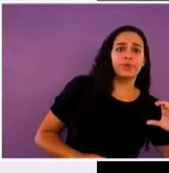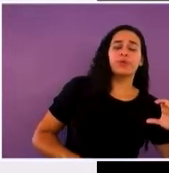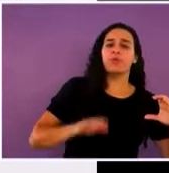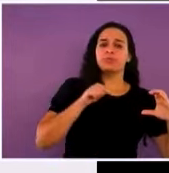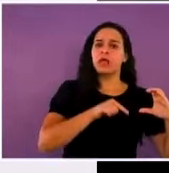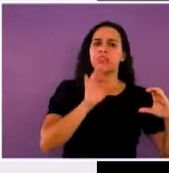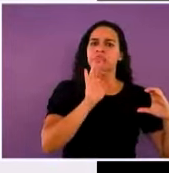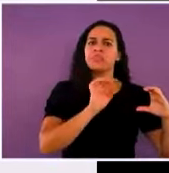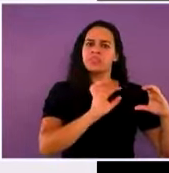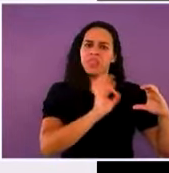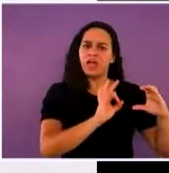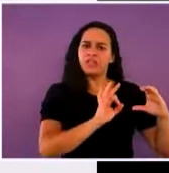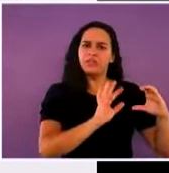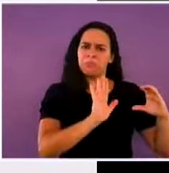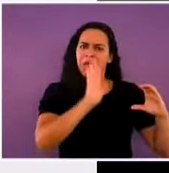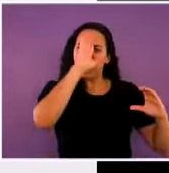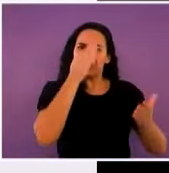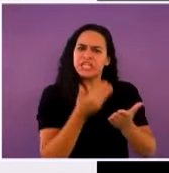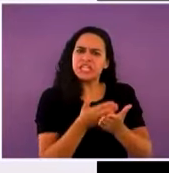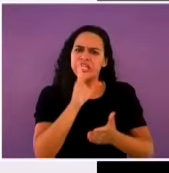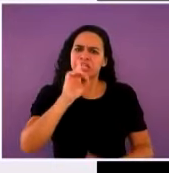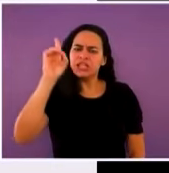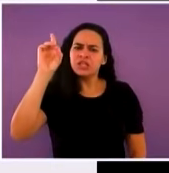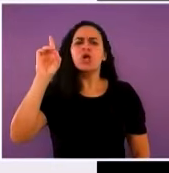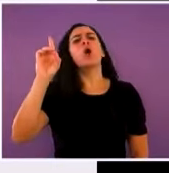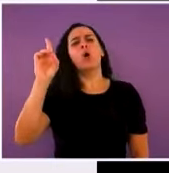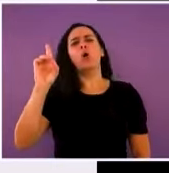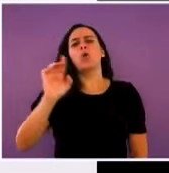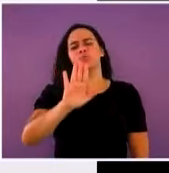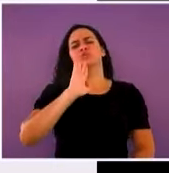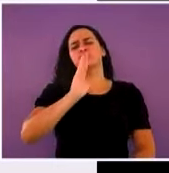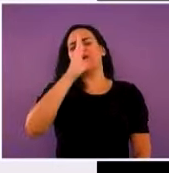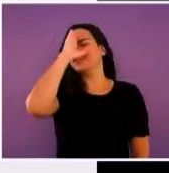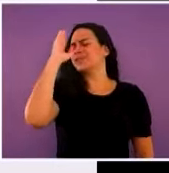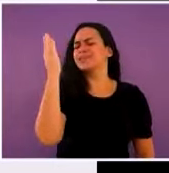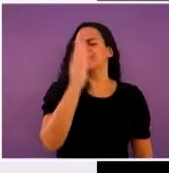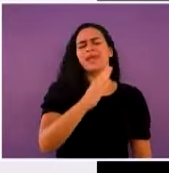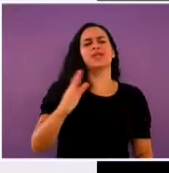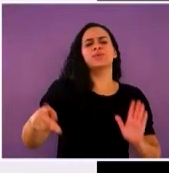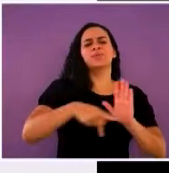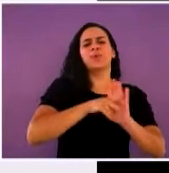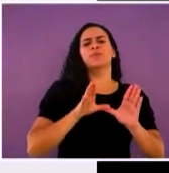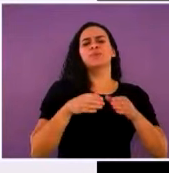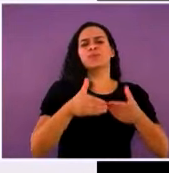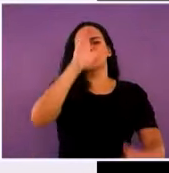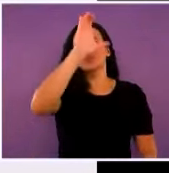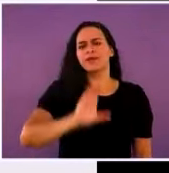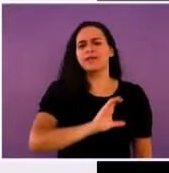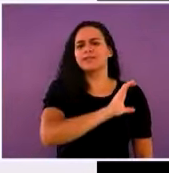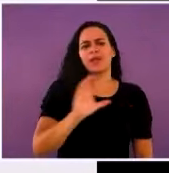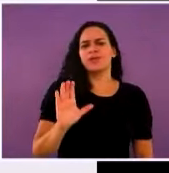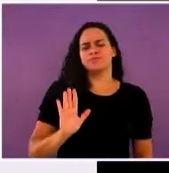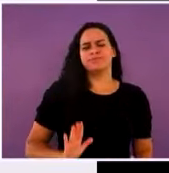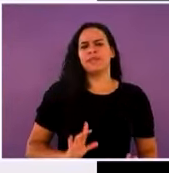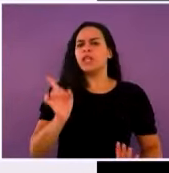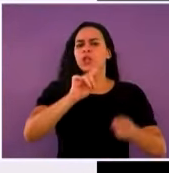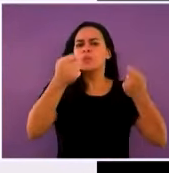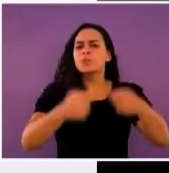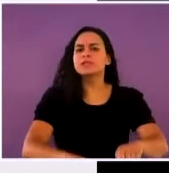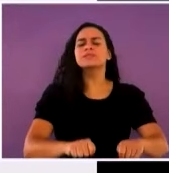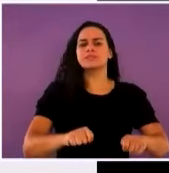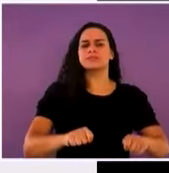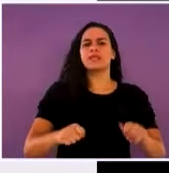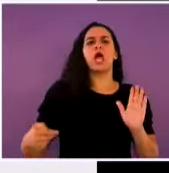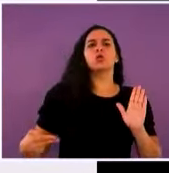cristãos, já estão unidos. Judeus não precisam de conversão. With believing Muslims, the way is dialogue. A maneira como